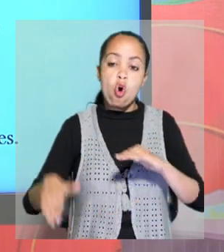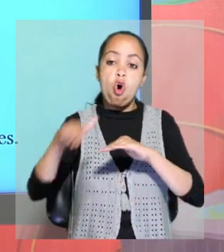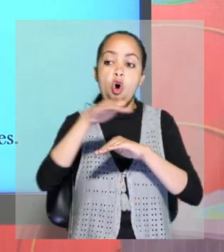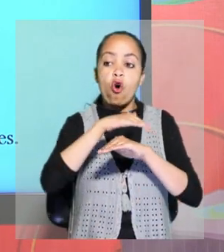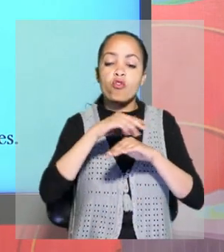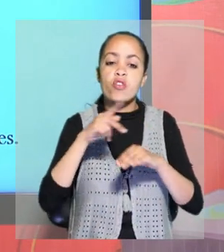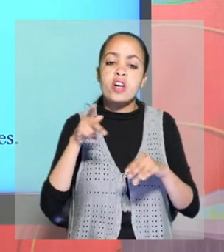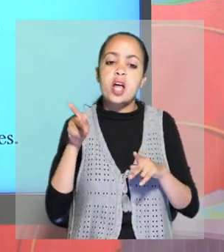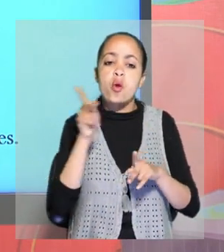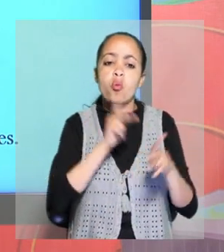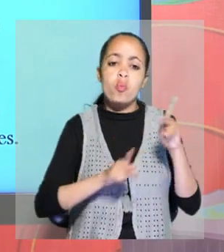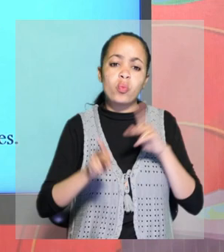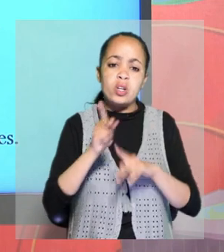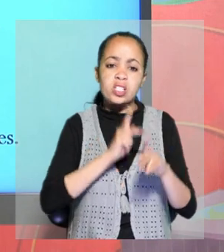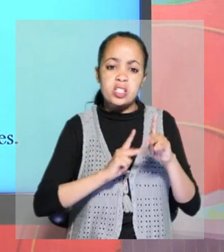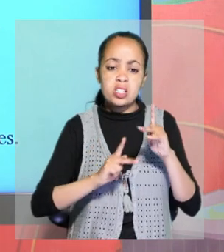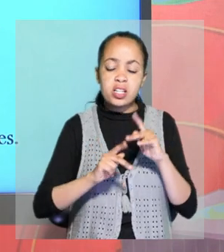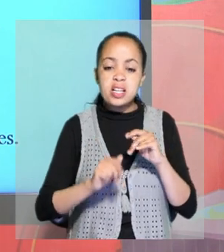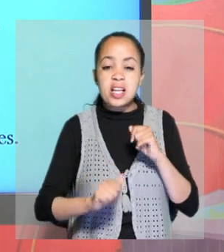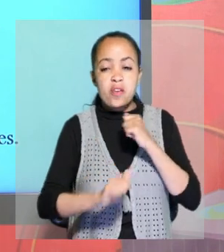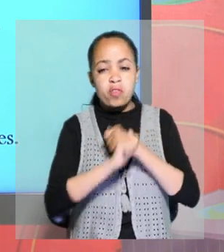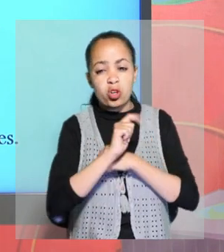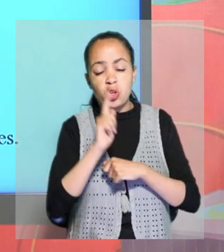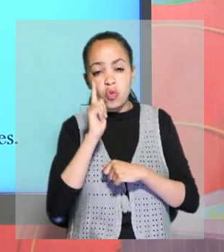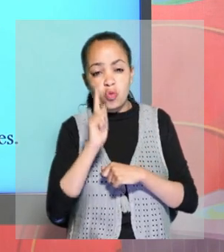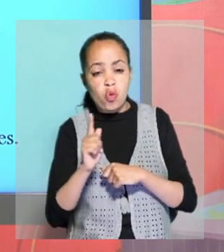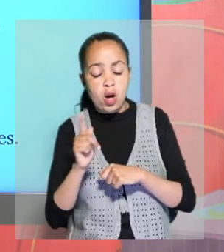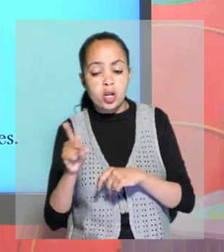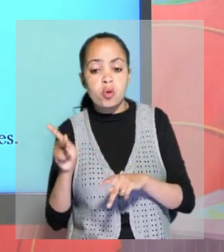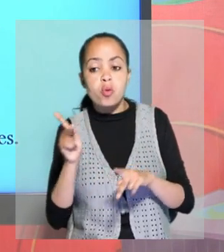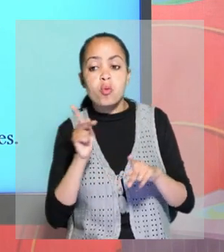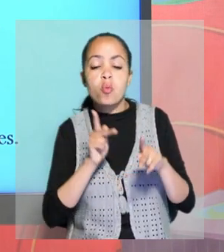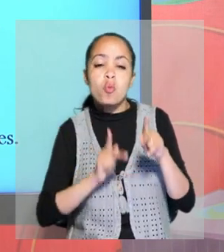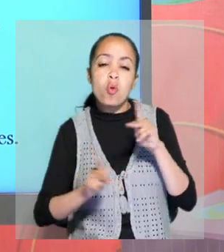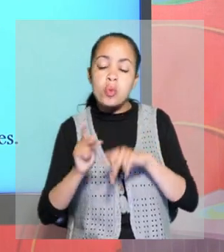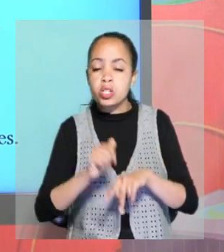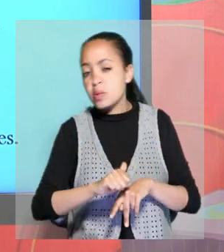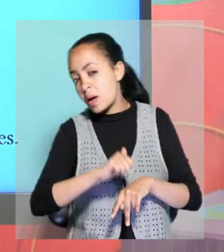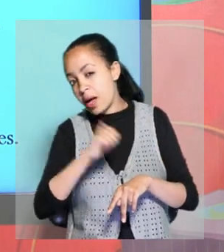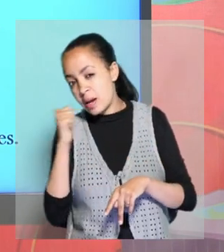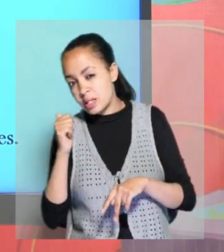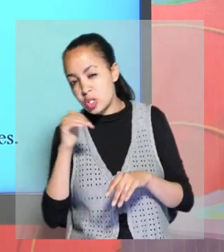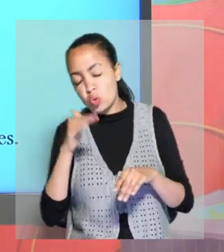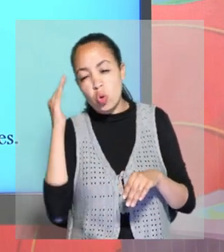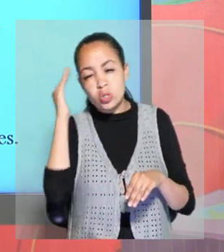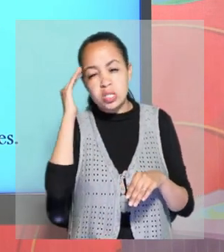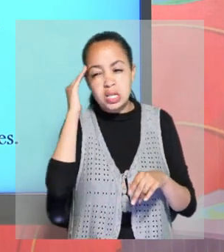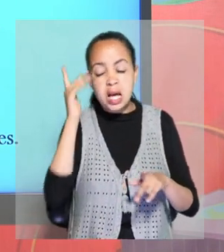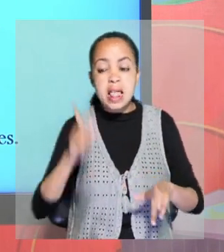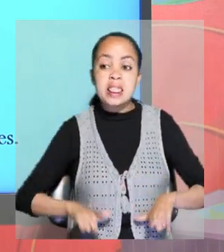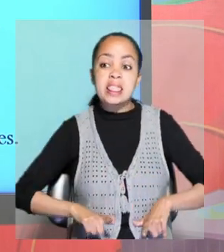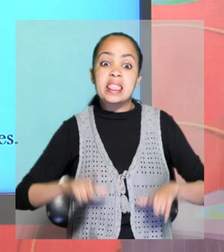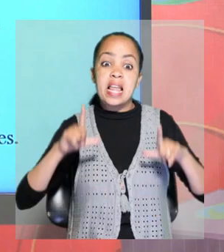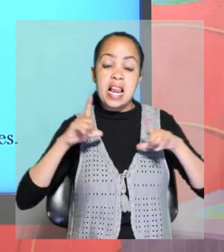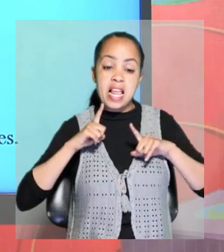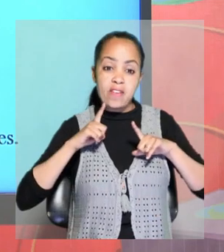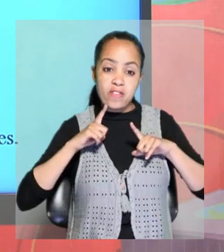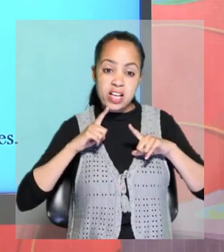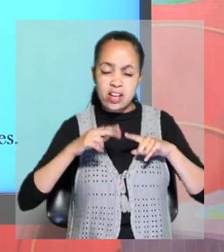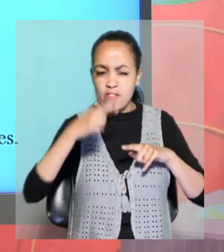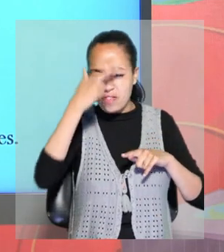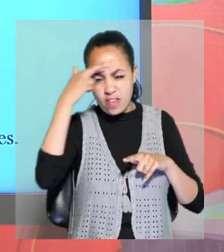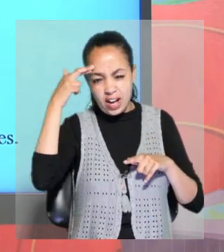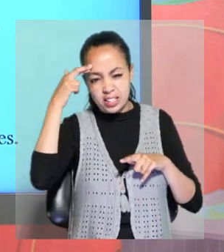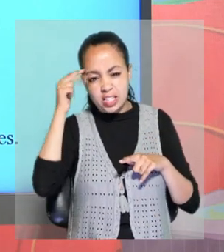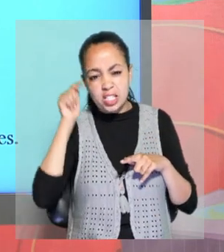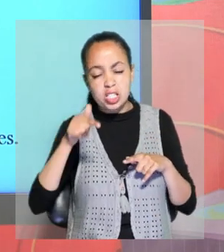population. The effect of one population over another population. It is considered as a living factor. It